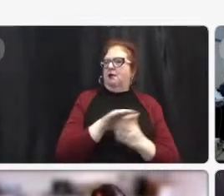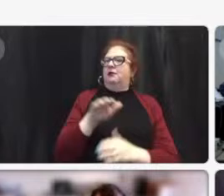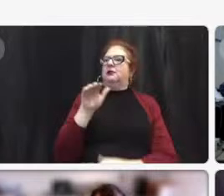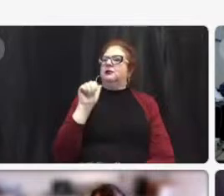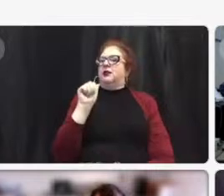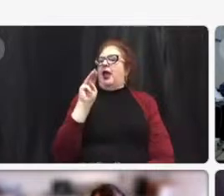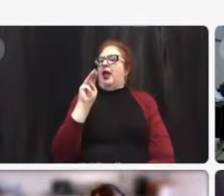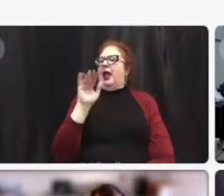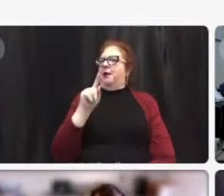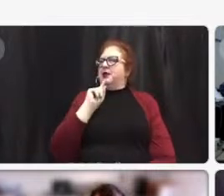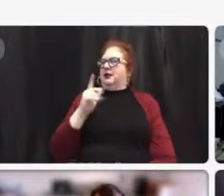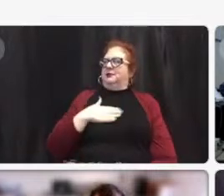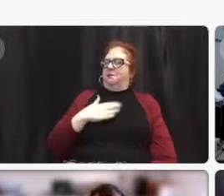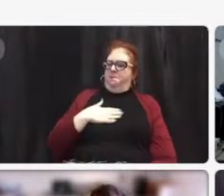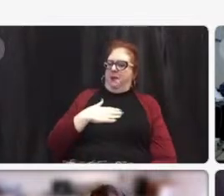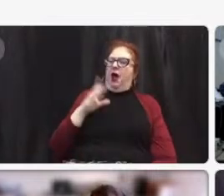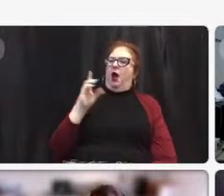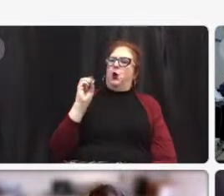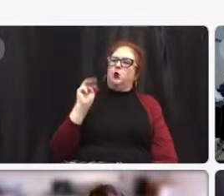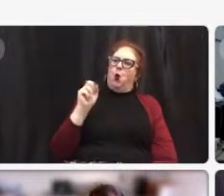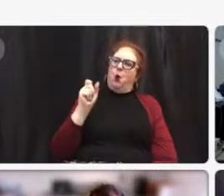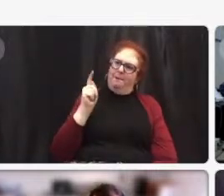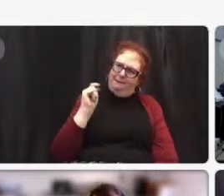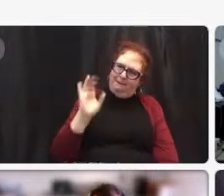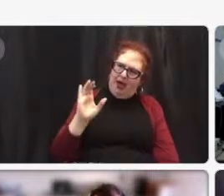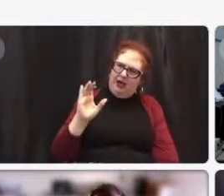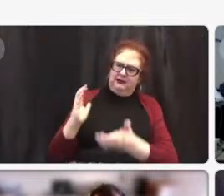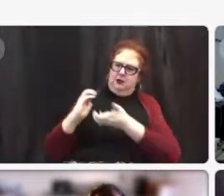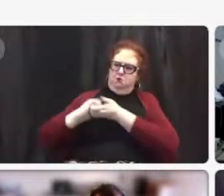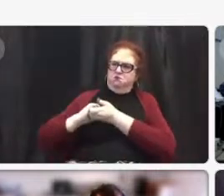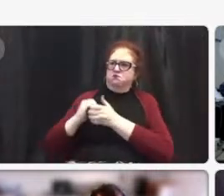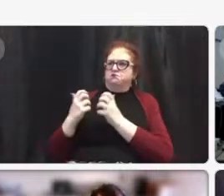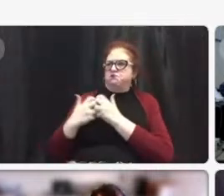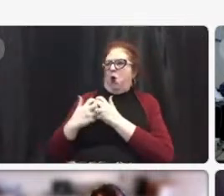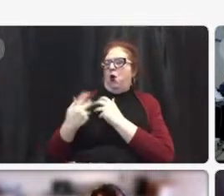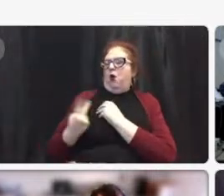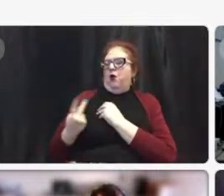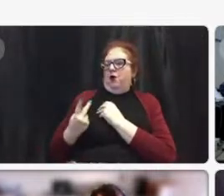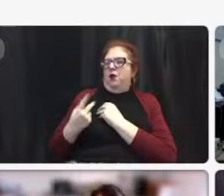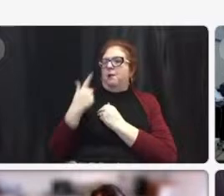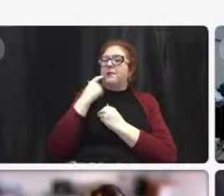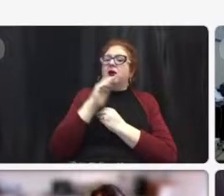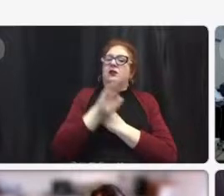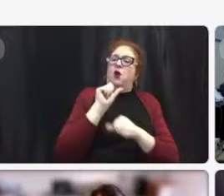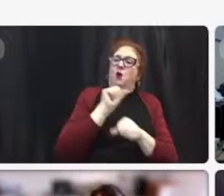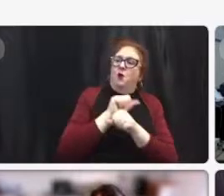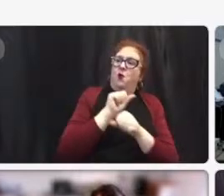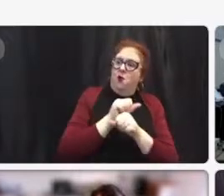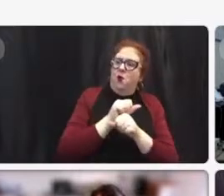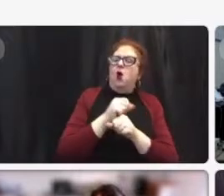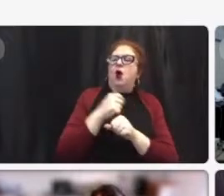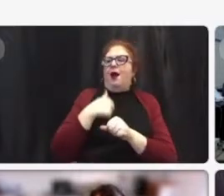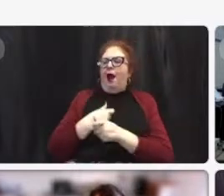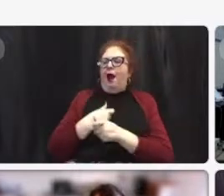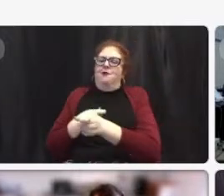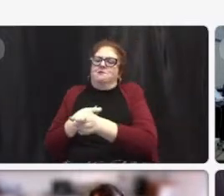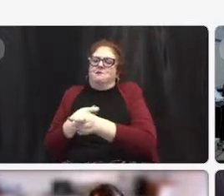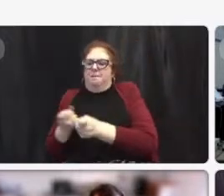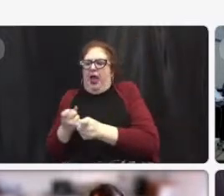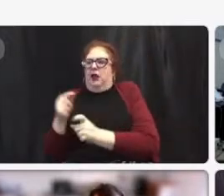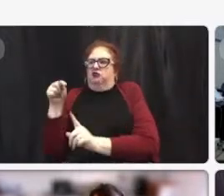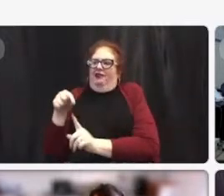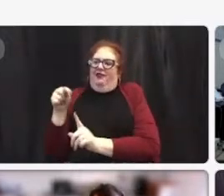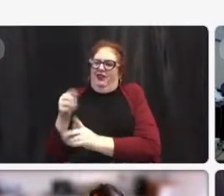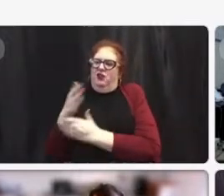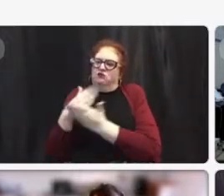partner. Okay. Yeah. Okay. And due to her work conditions, I've been trying to manage this side of the property, the application